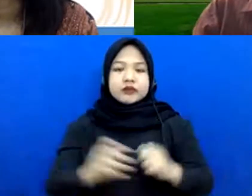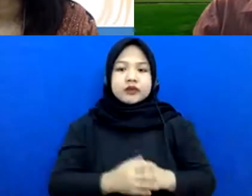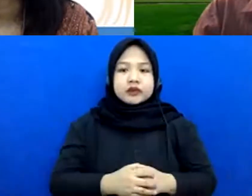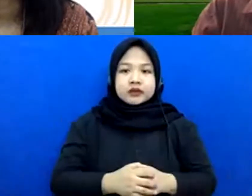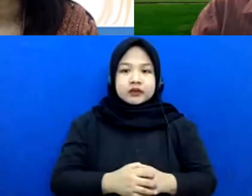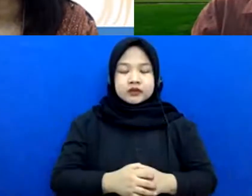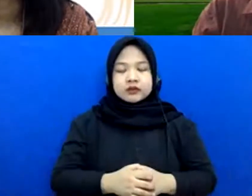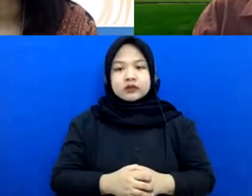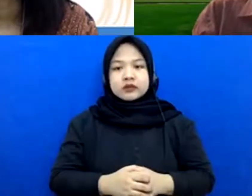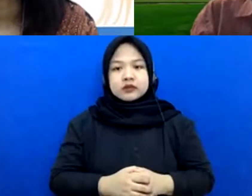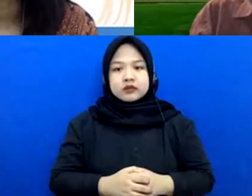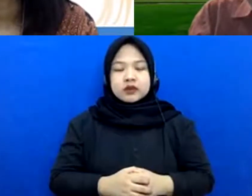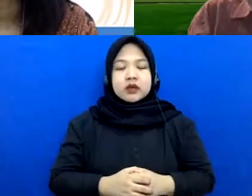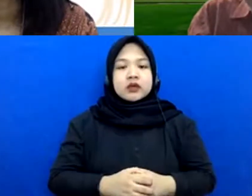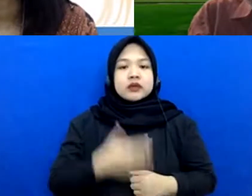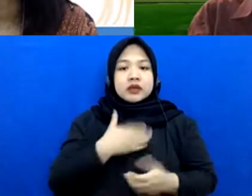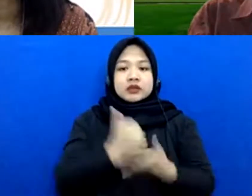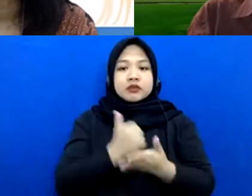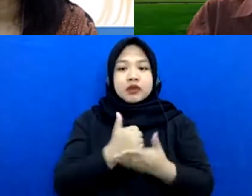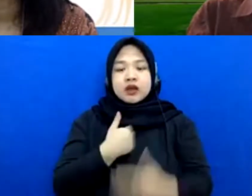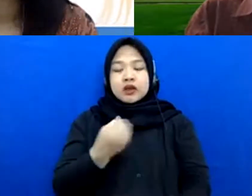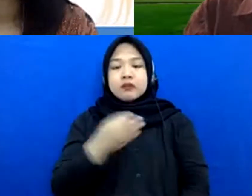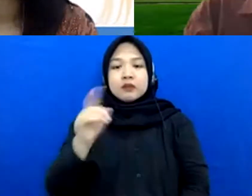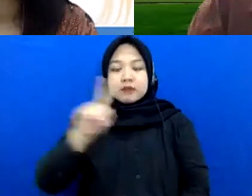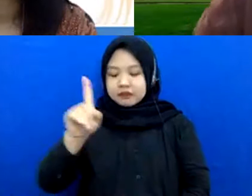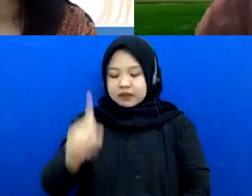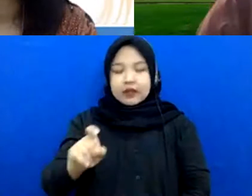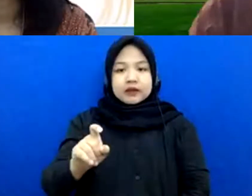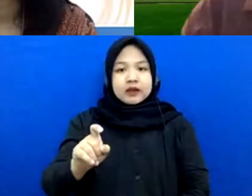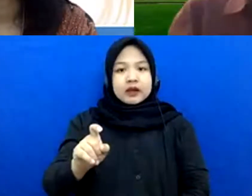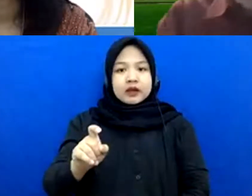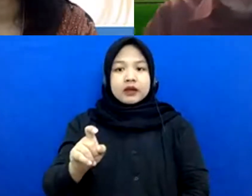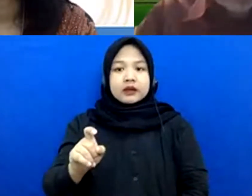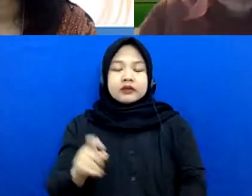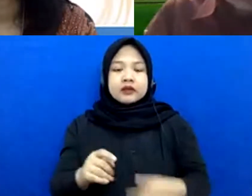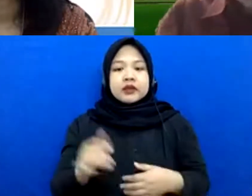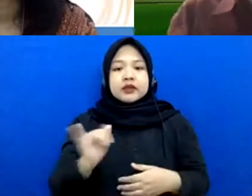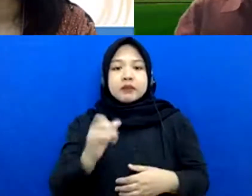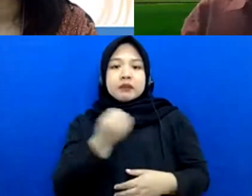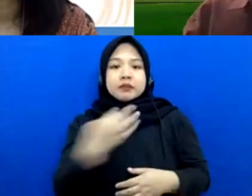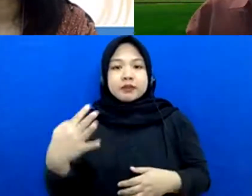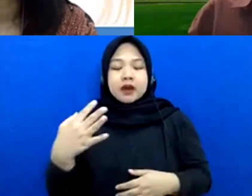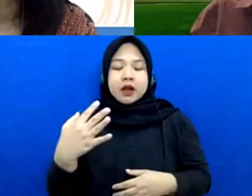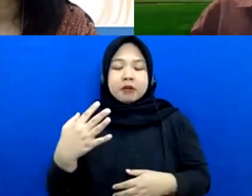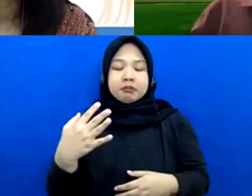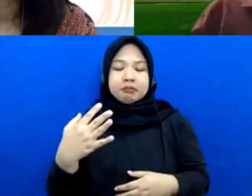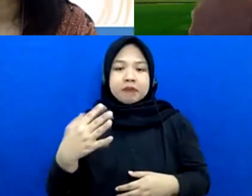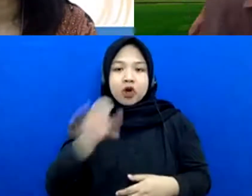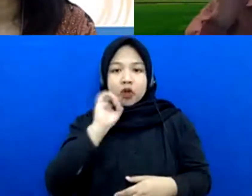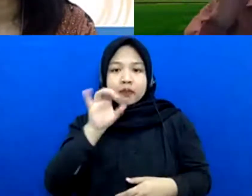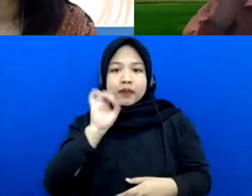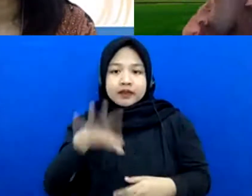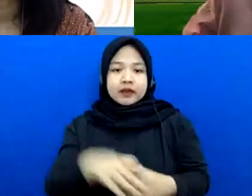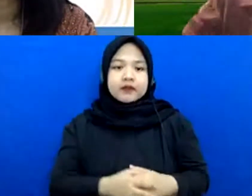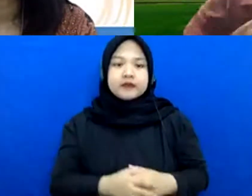I suppose I have a couple of questions, or a couple of comments, shall I say, and one of them is the title.